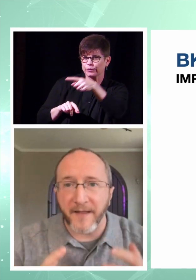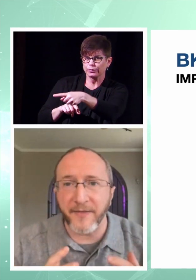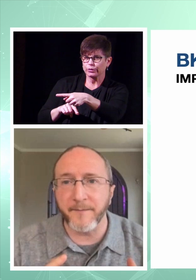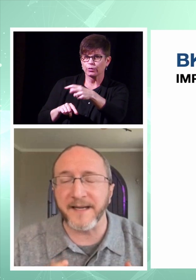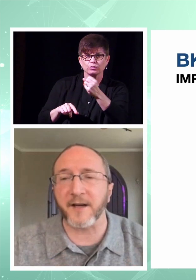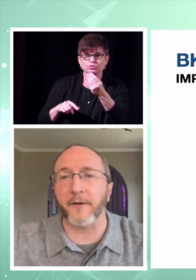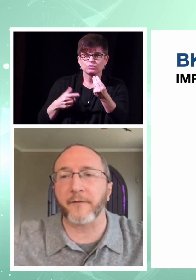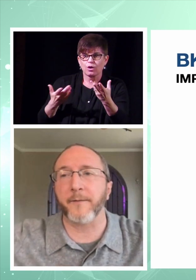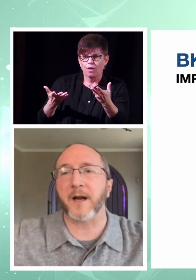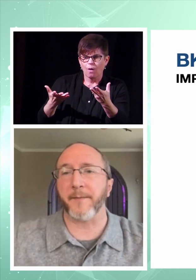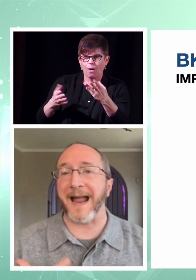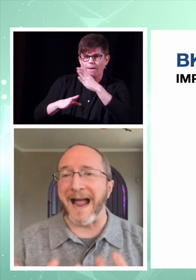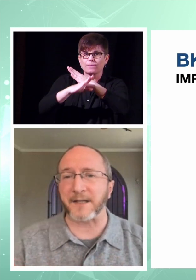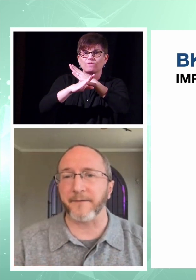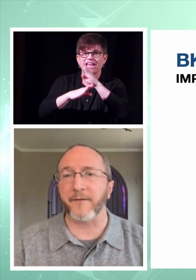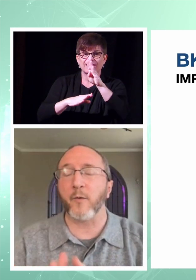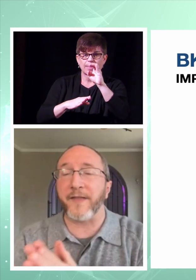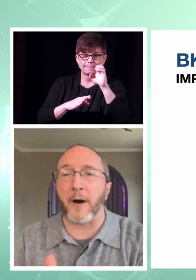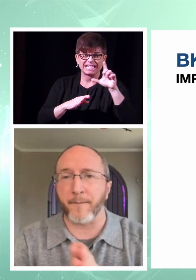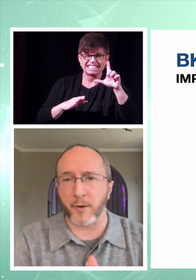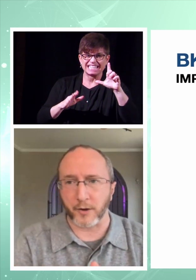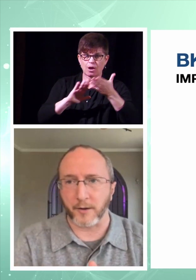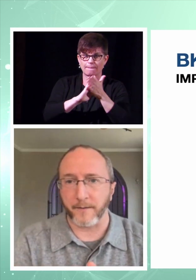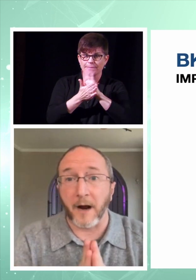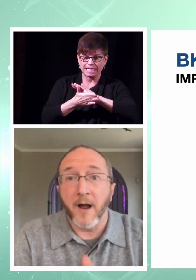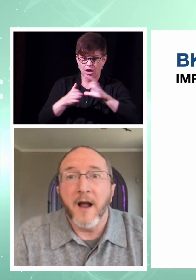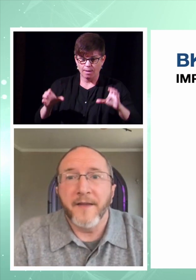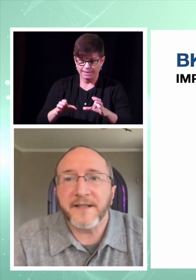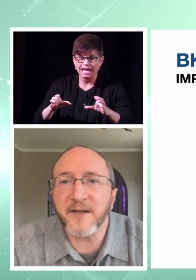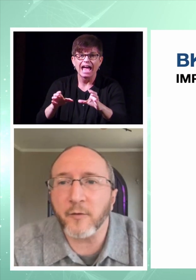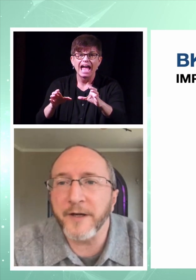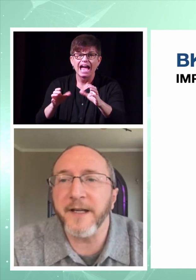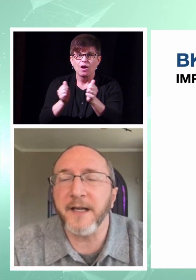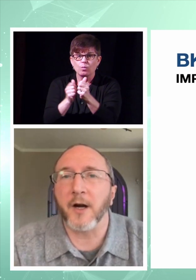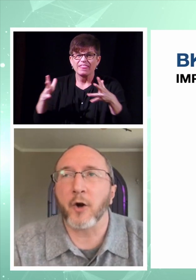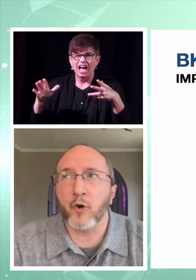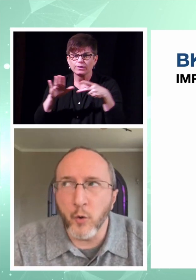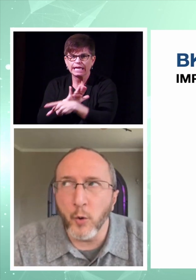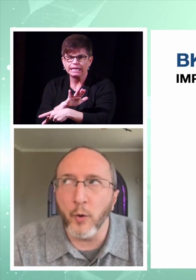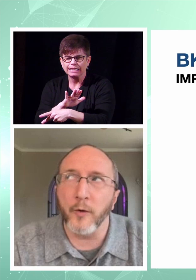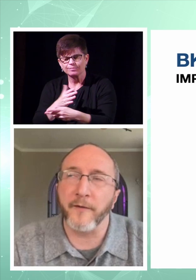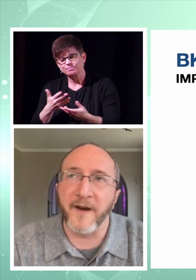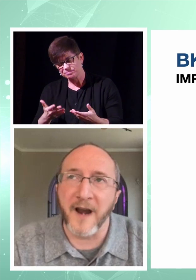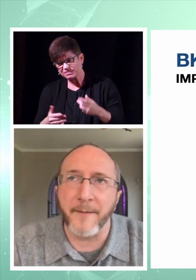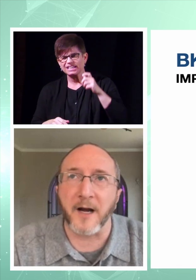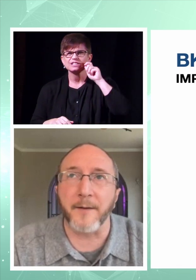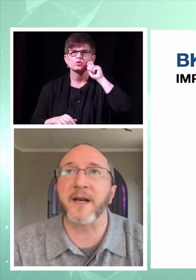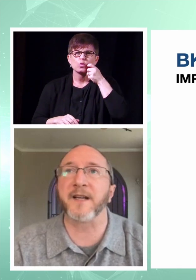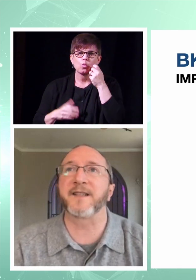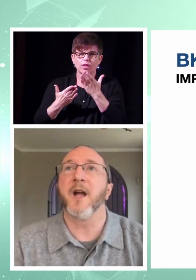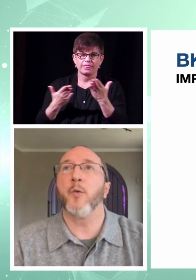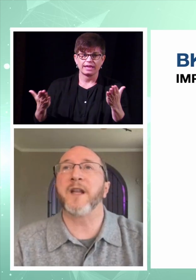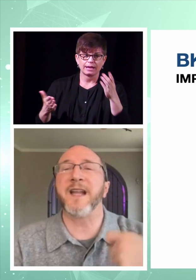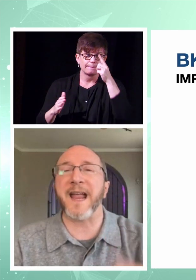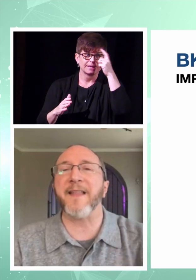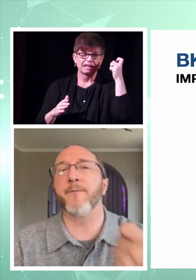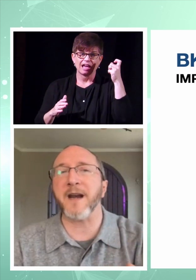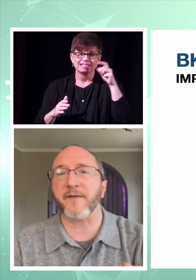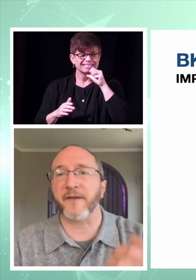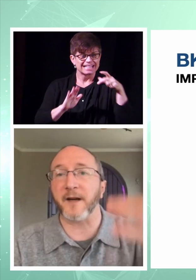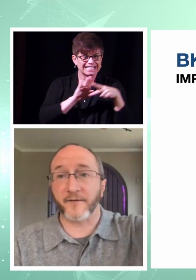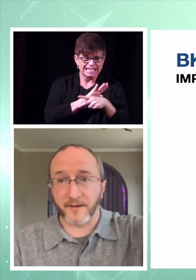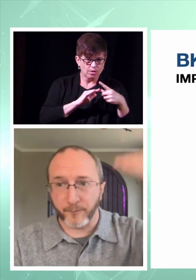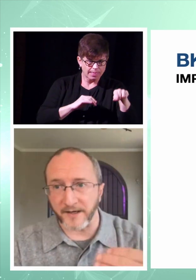they prevent the B cell from becoming active without murder. Now, this is a really cool phenomenon because we can